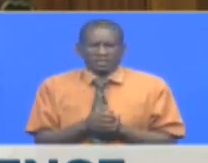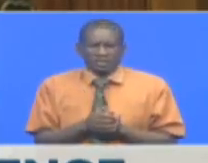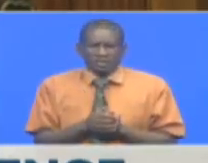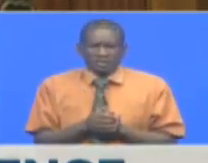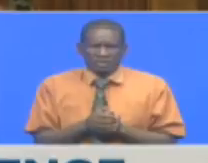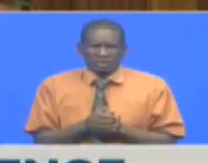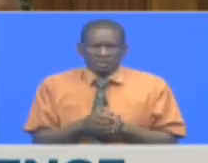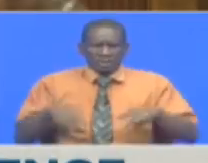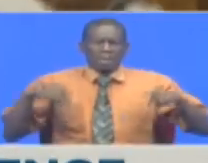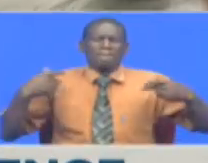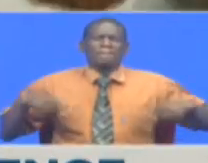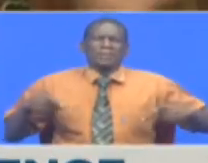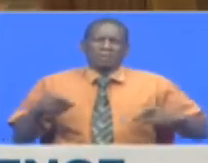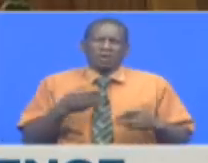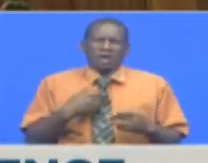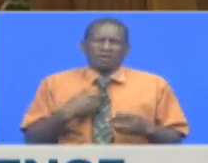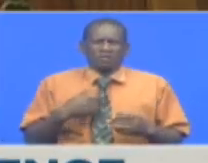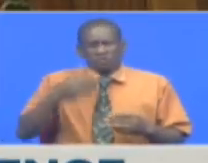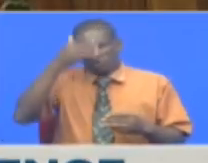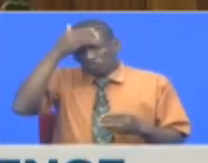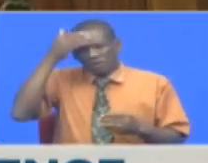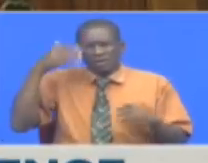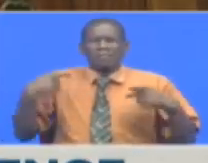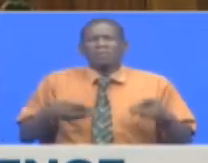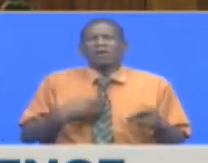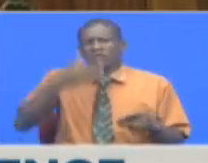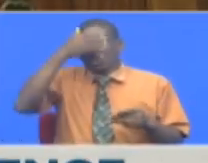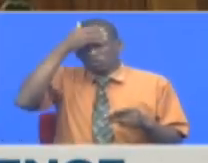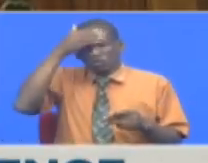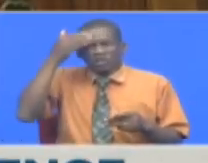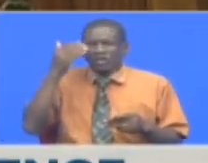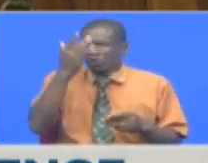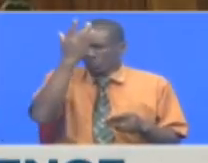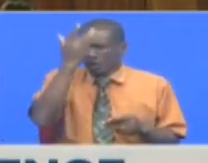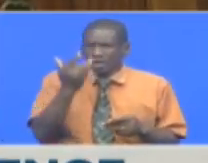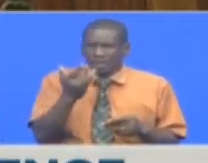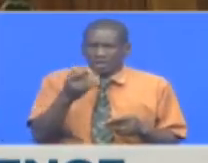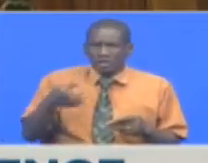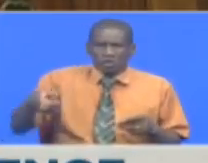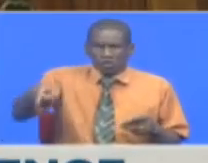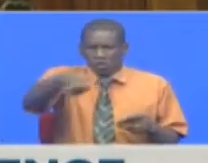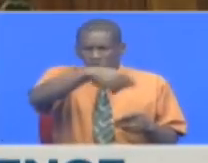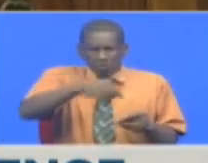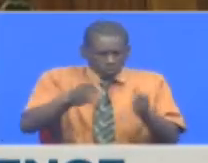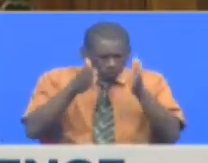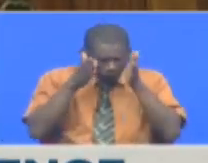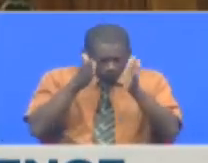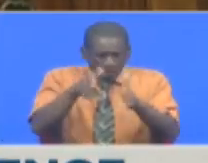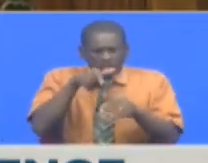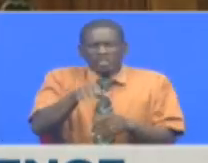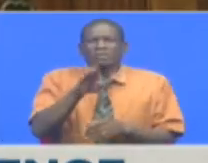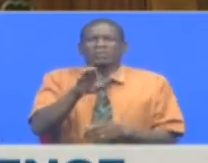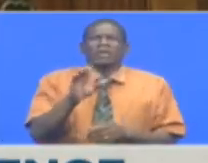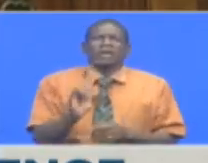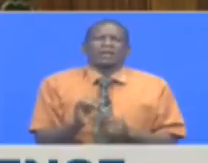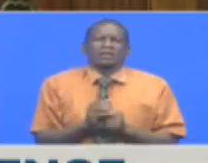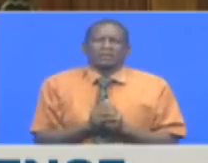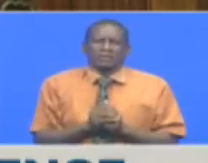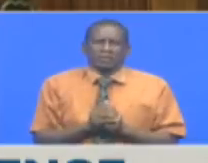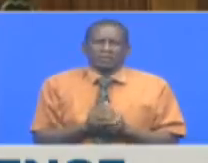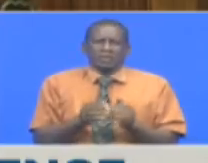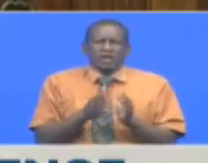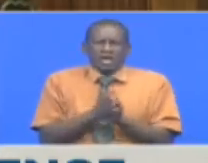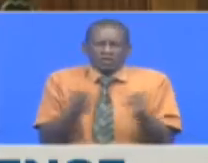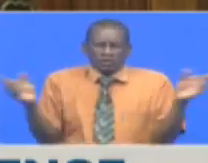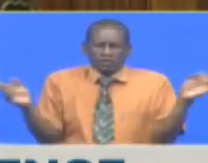that people have forgotten why we were looking at this. And for